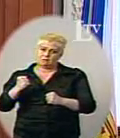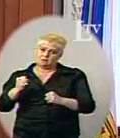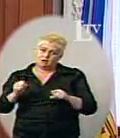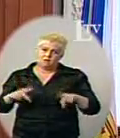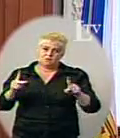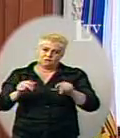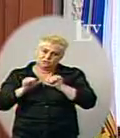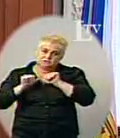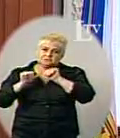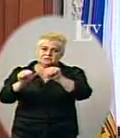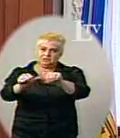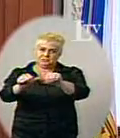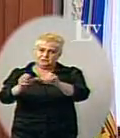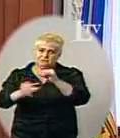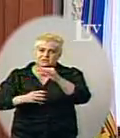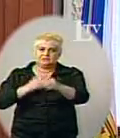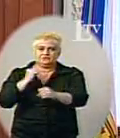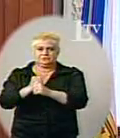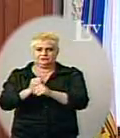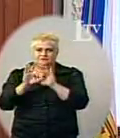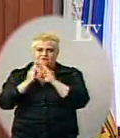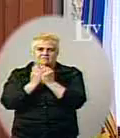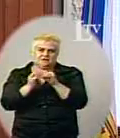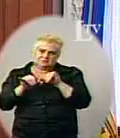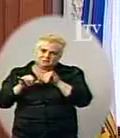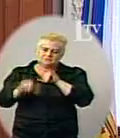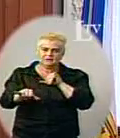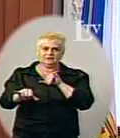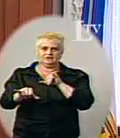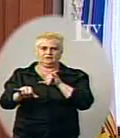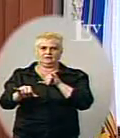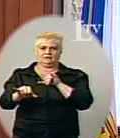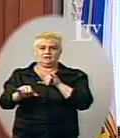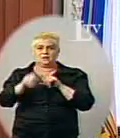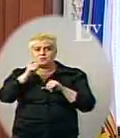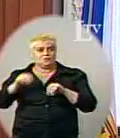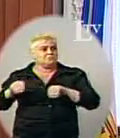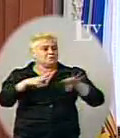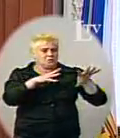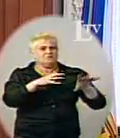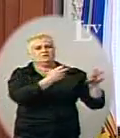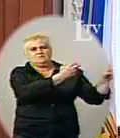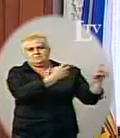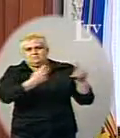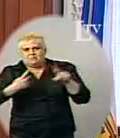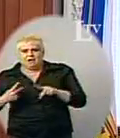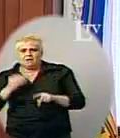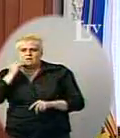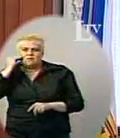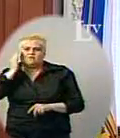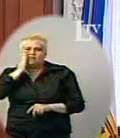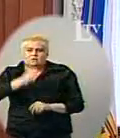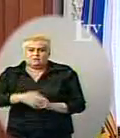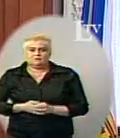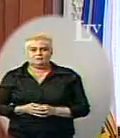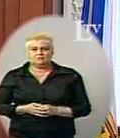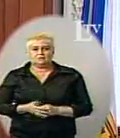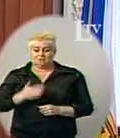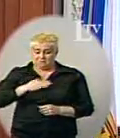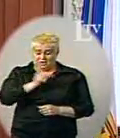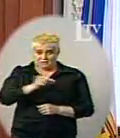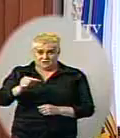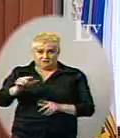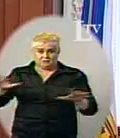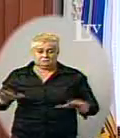keep families together and bring Nova Scotians home. My government is creating good